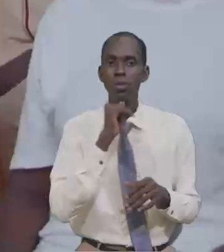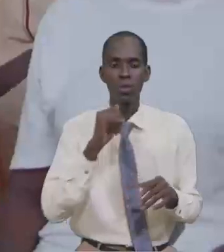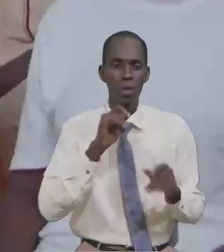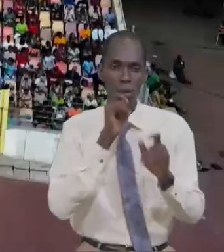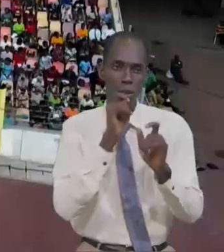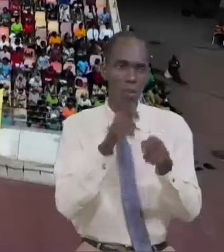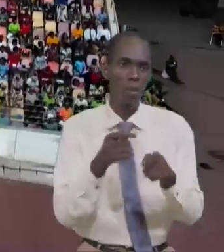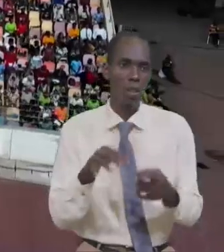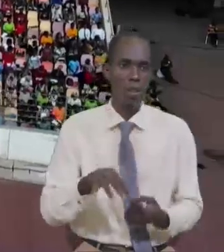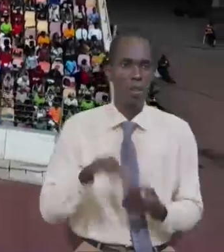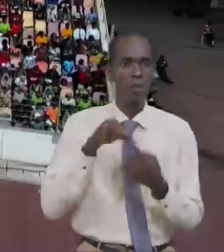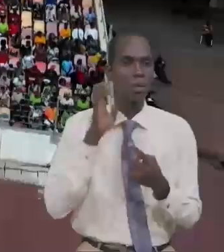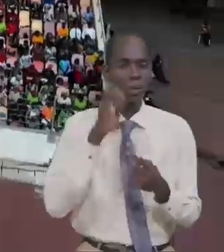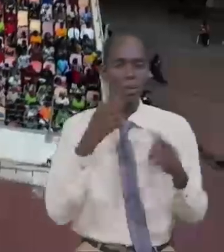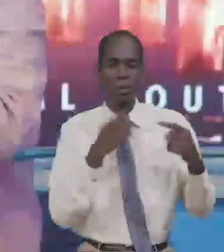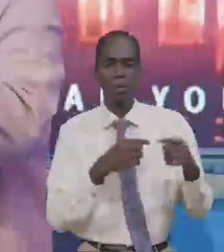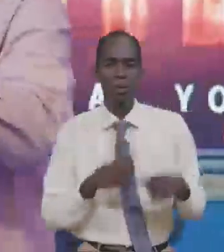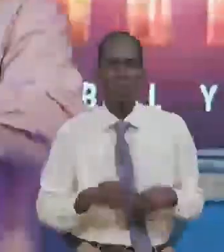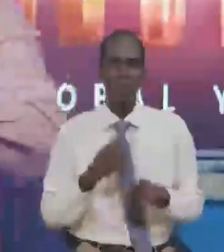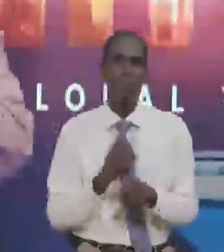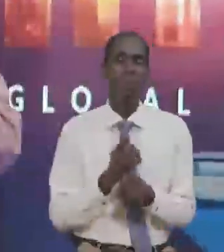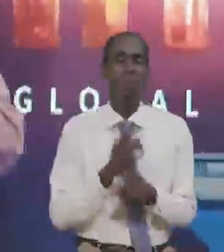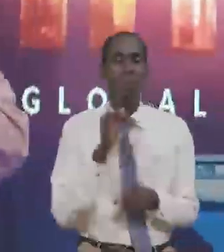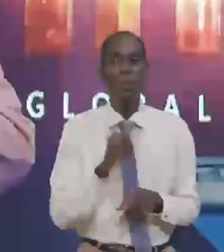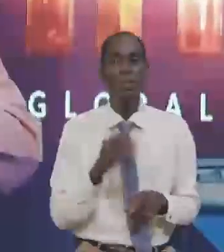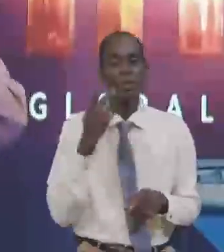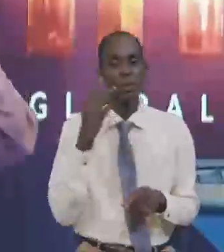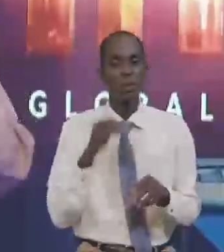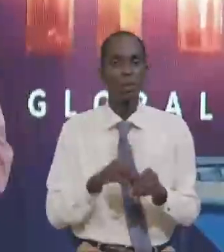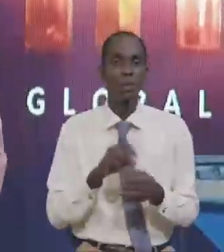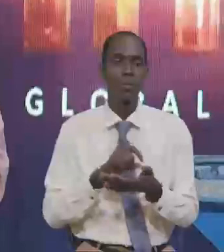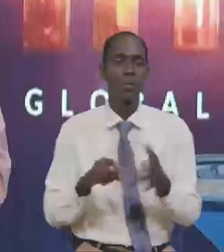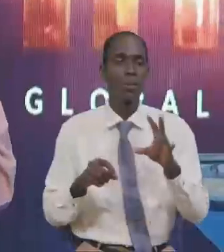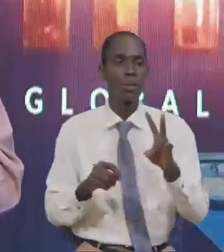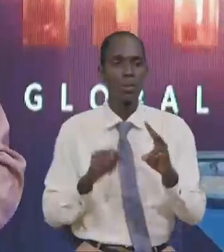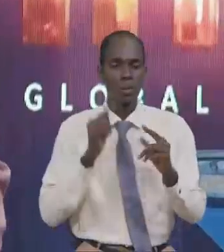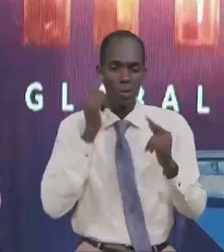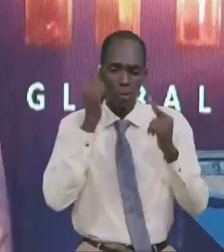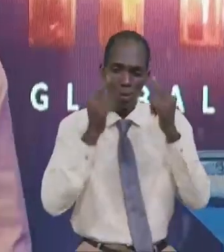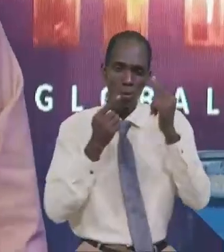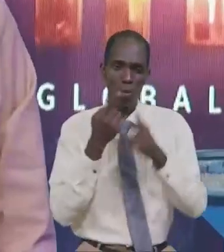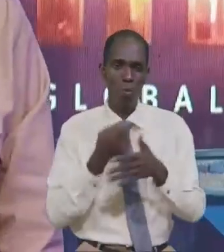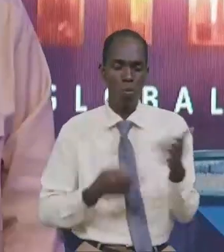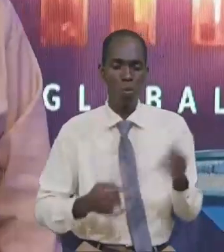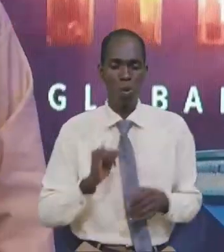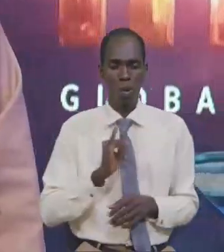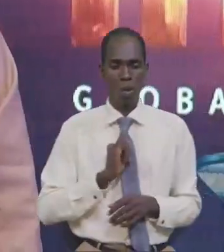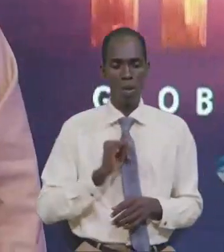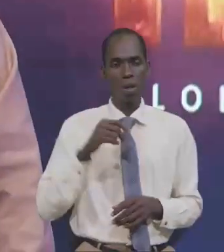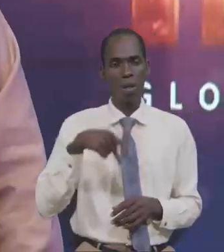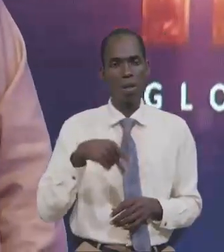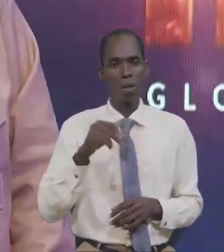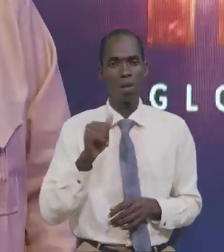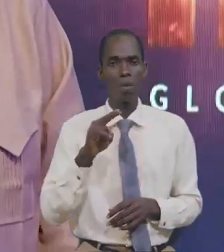say. What we have in life, where we get to in life, does not only depend